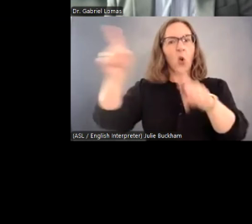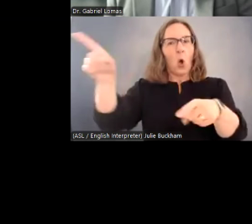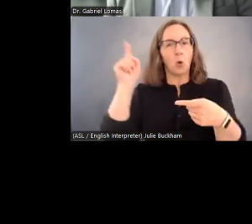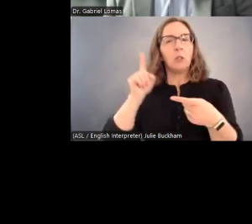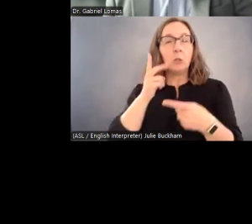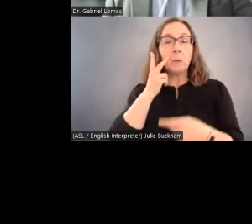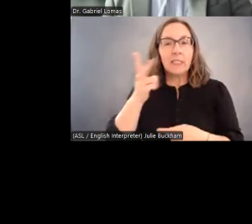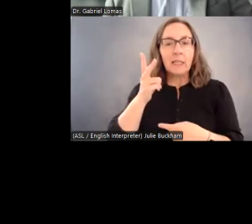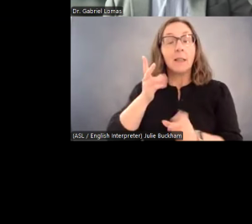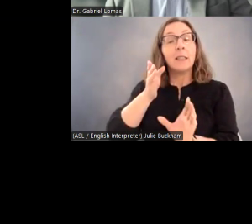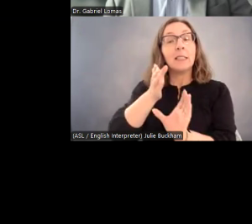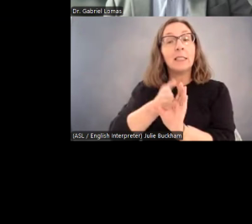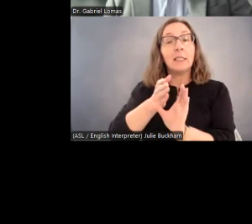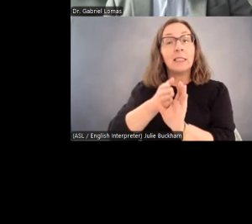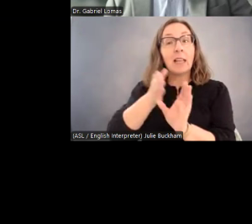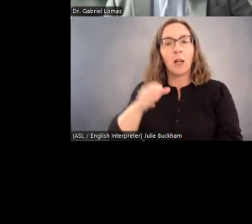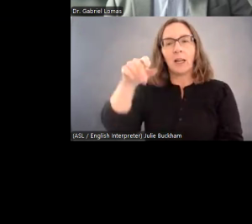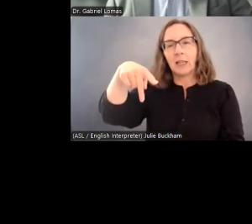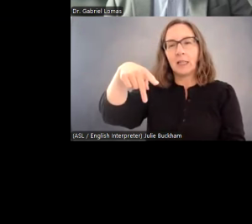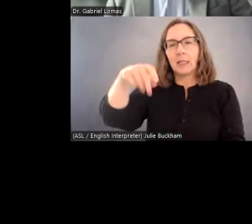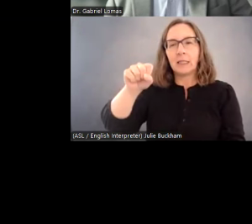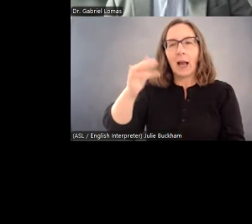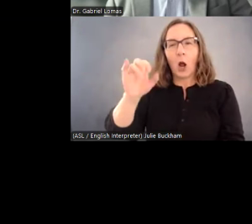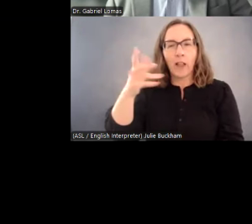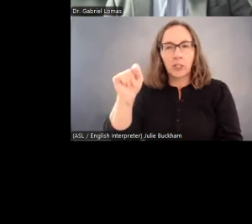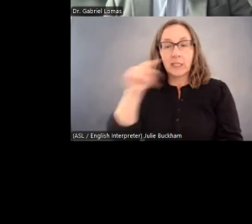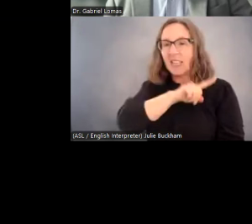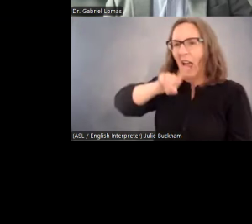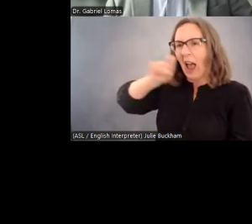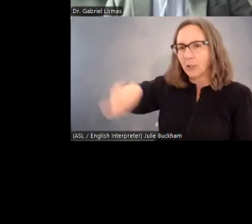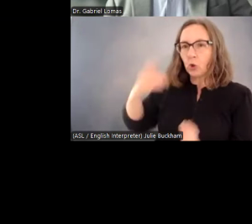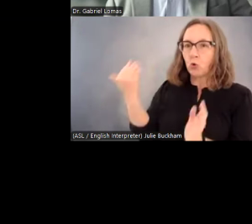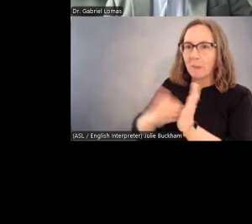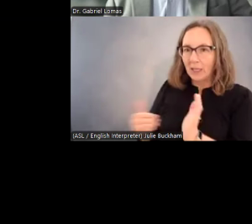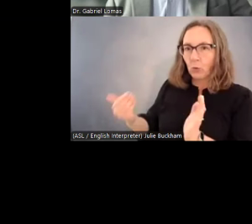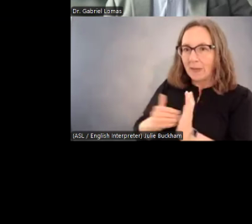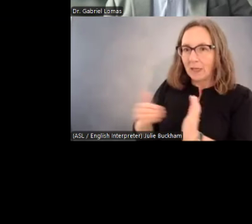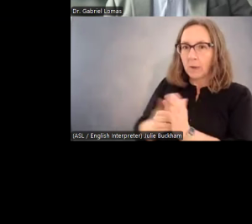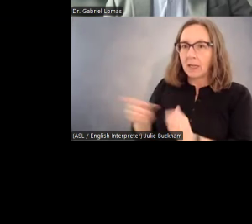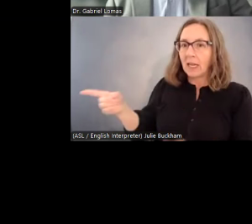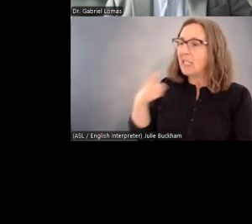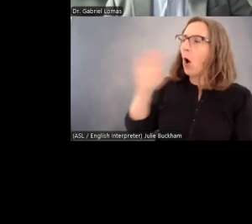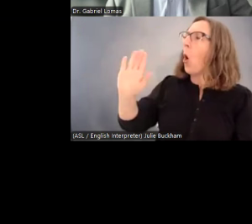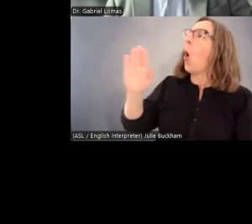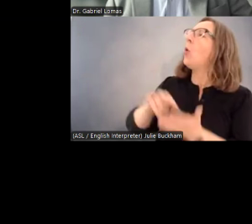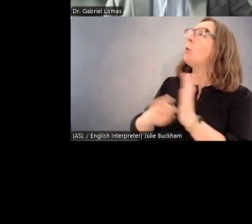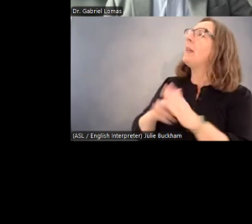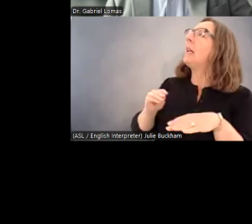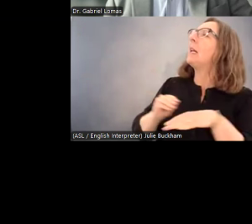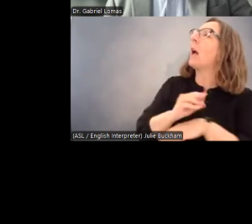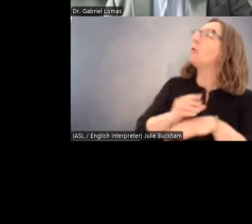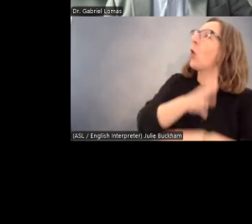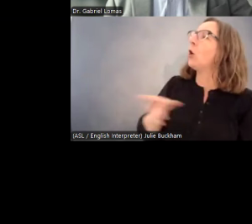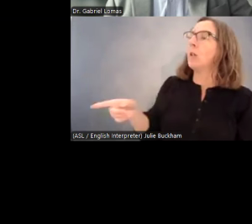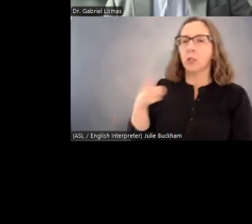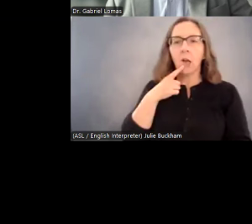psychologist. Multiple times he asked her to repeat what she said. And then he said, "Oh, a counselor." And so she